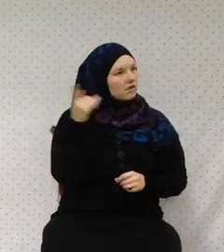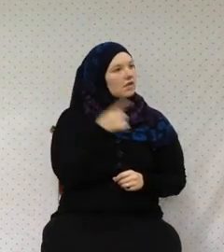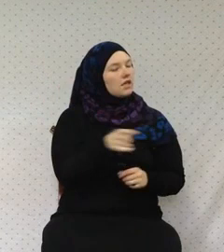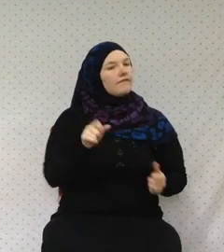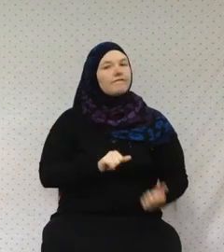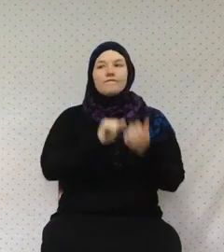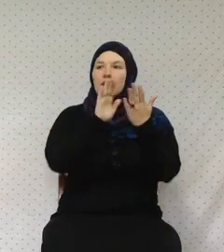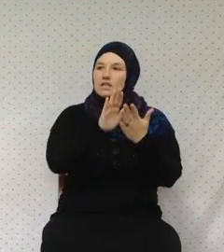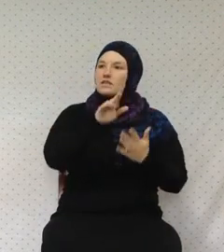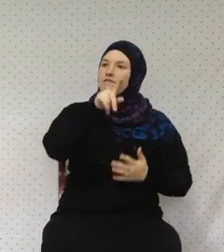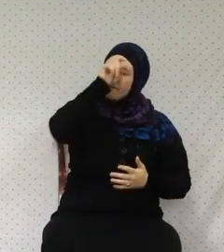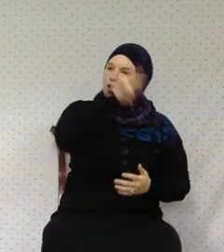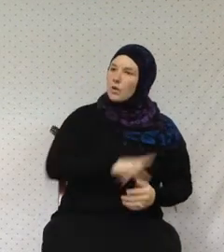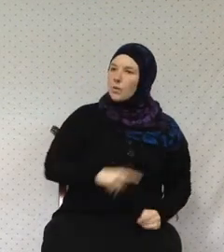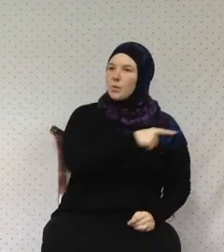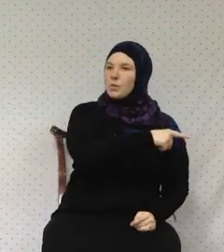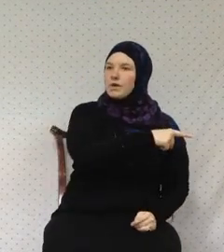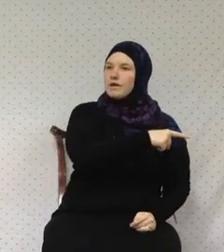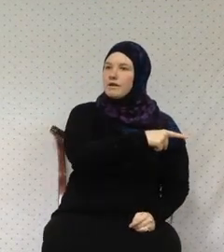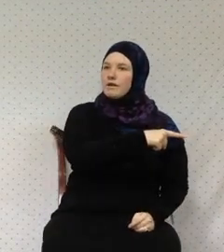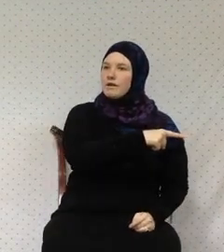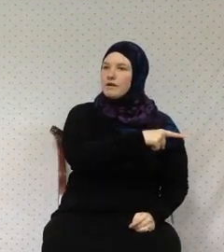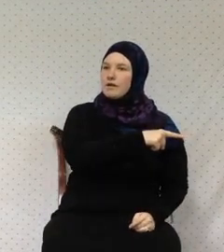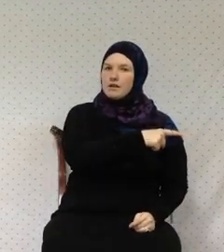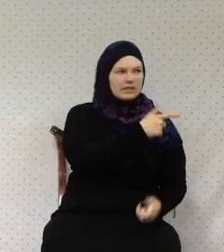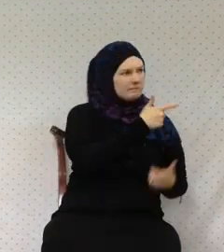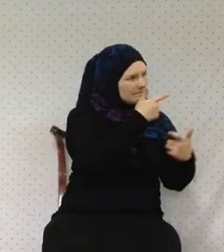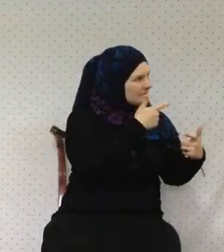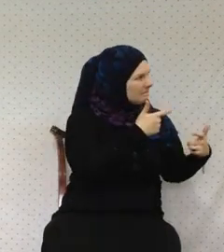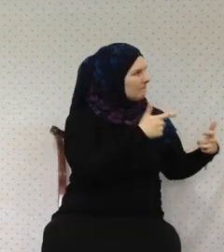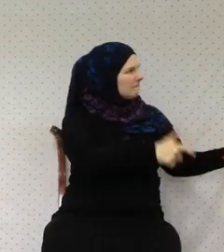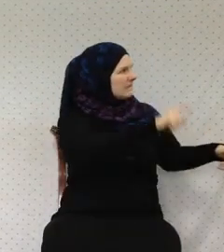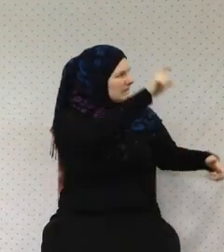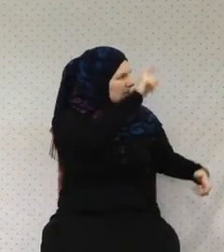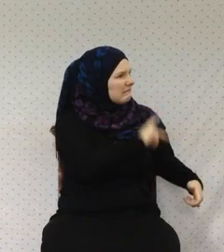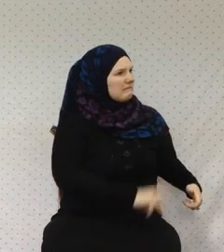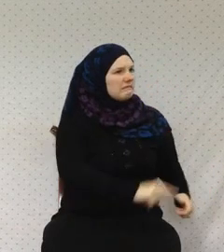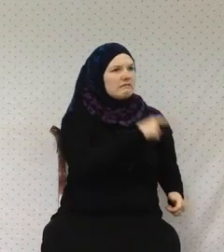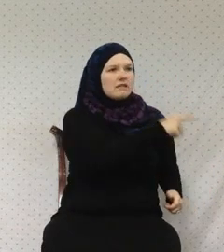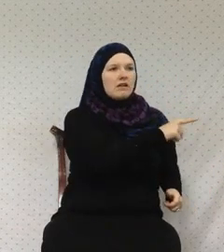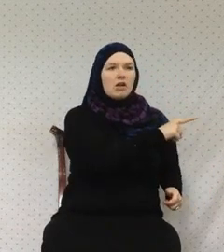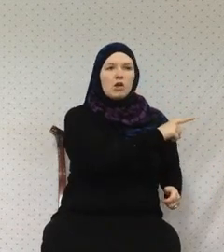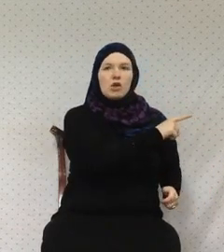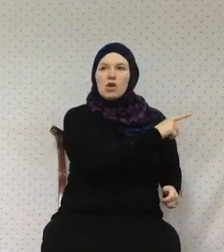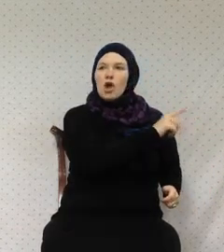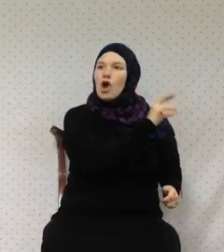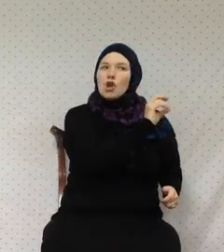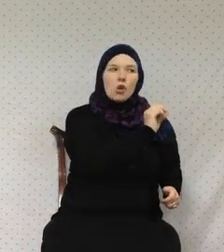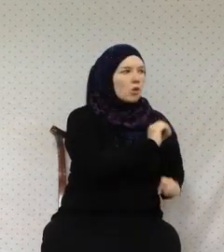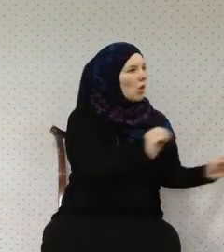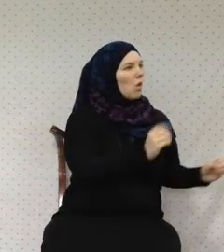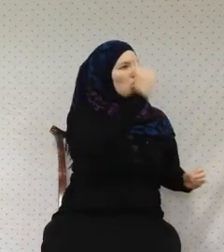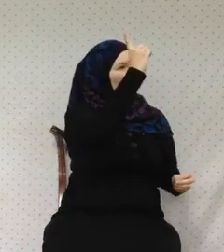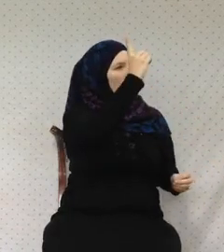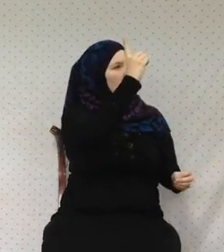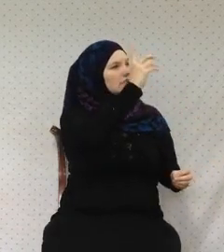faced Pharaoh, this big tyrant, that nobody raised their head